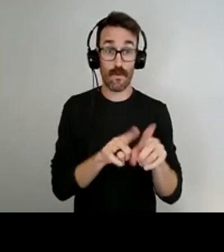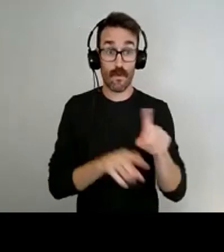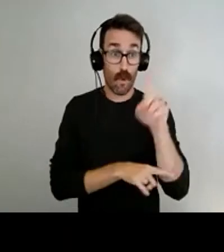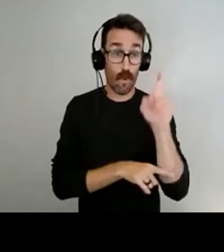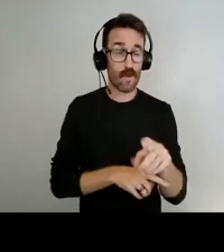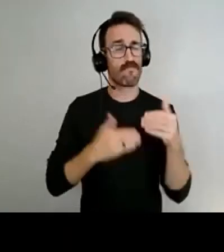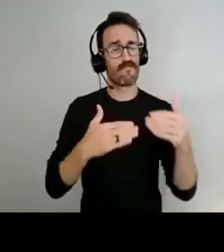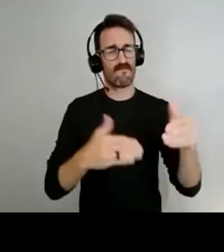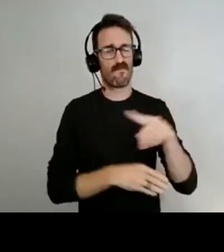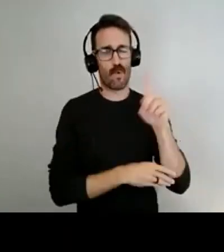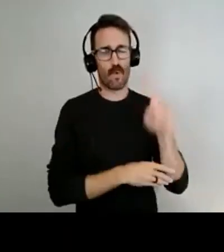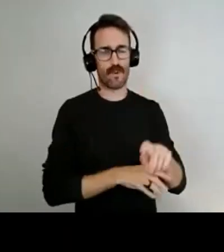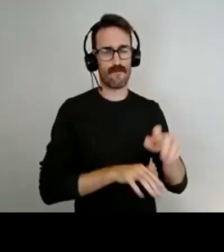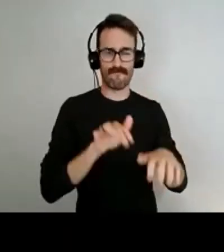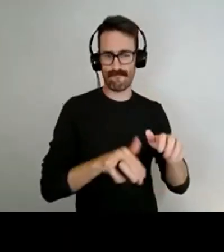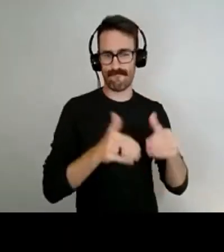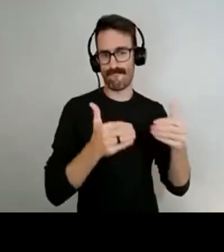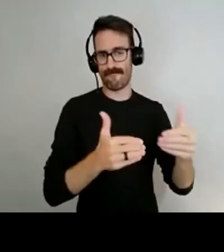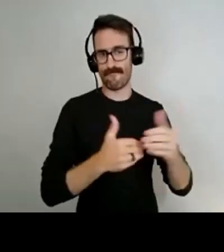questions throughout the webinar.